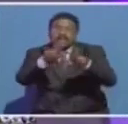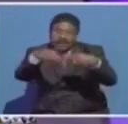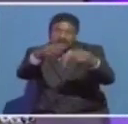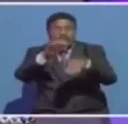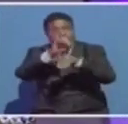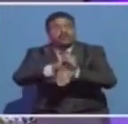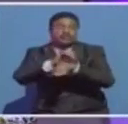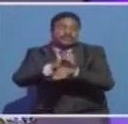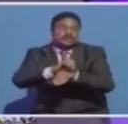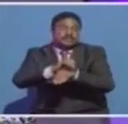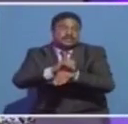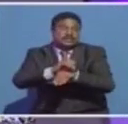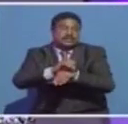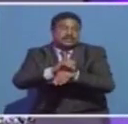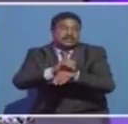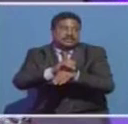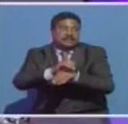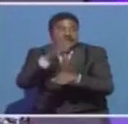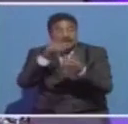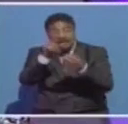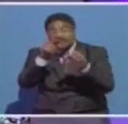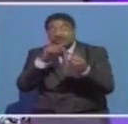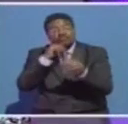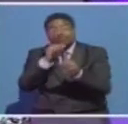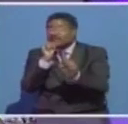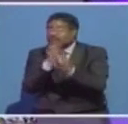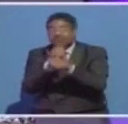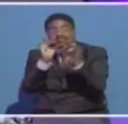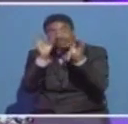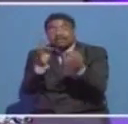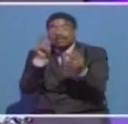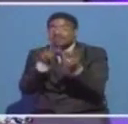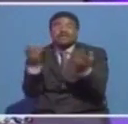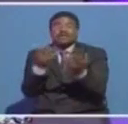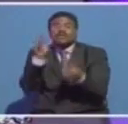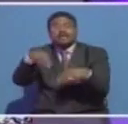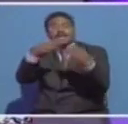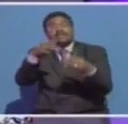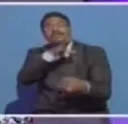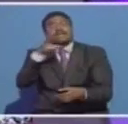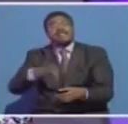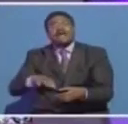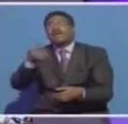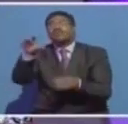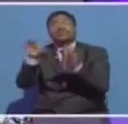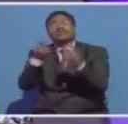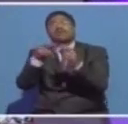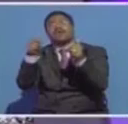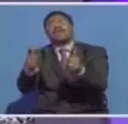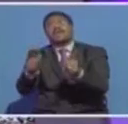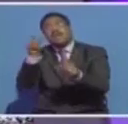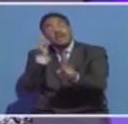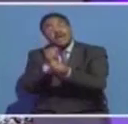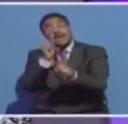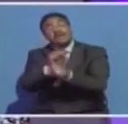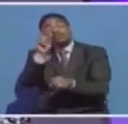if they mess up or they are not able to deliver to expectation, we bring in the Chinese who do a better job, who will work 24/7, who